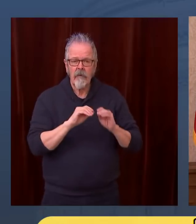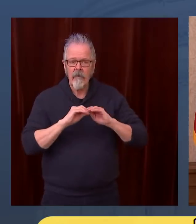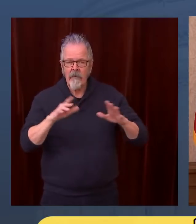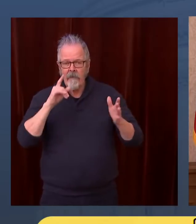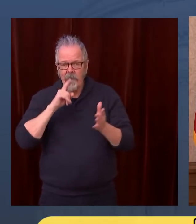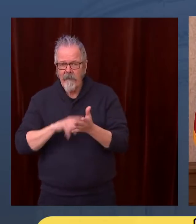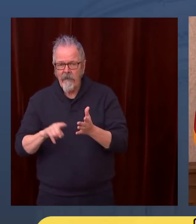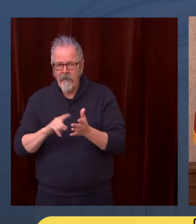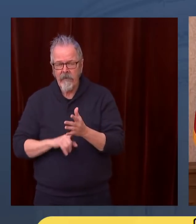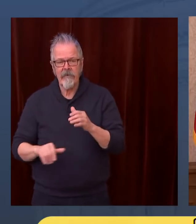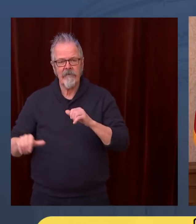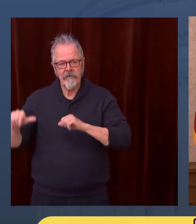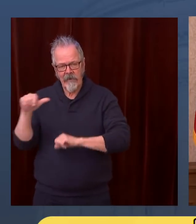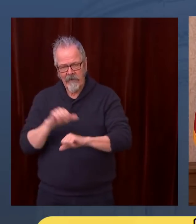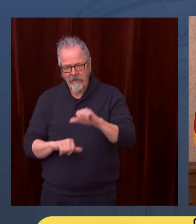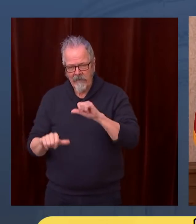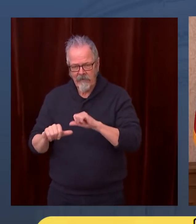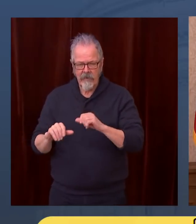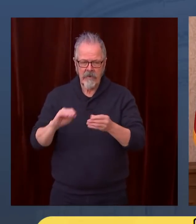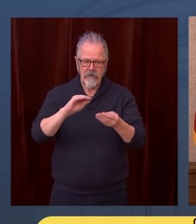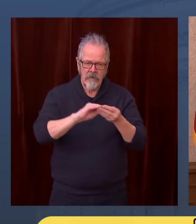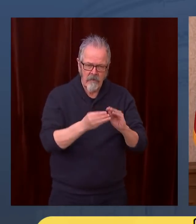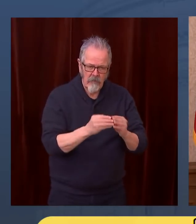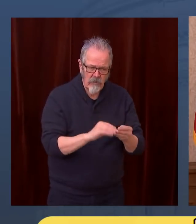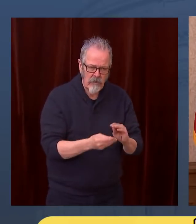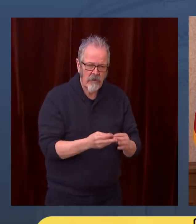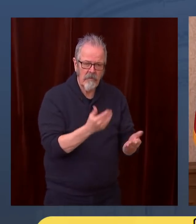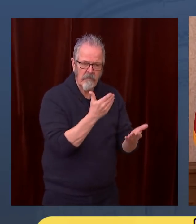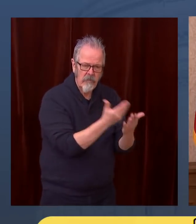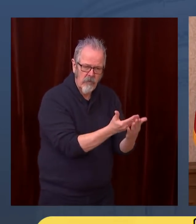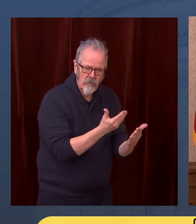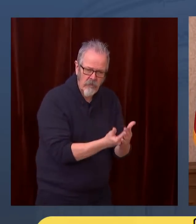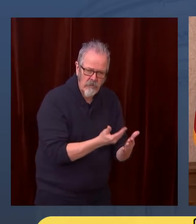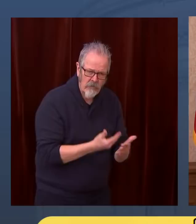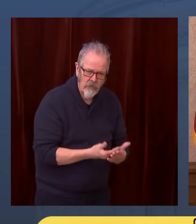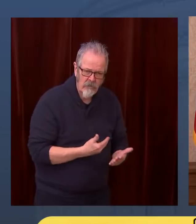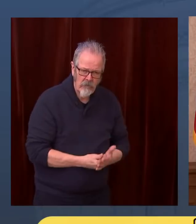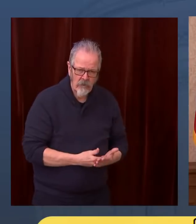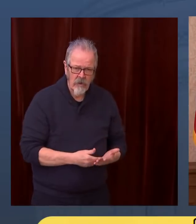on health. Now, do you have any follow-up questions to that, Austin?